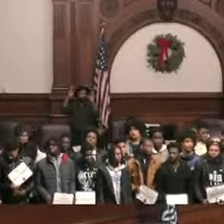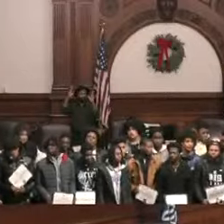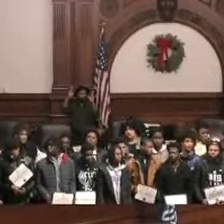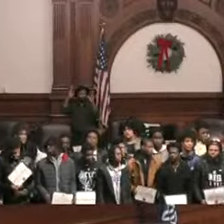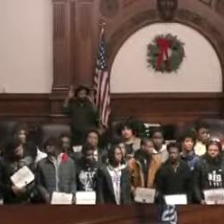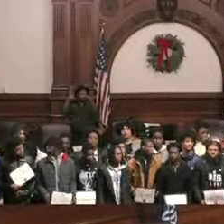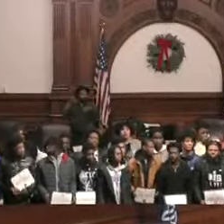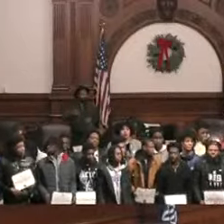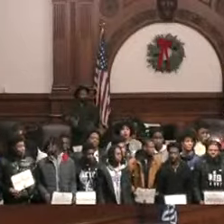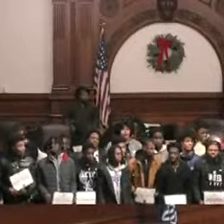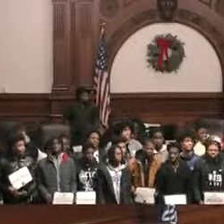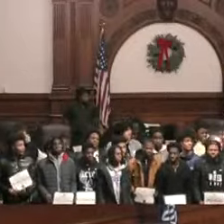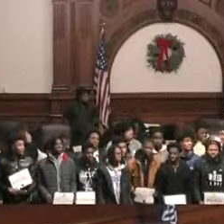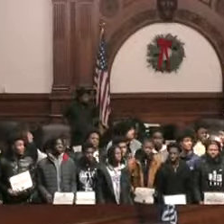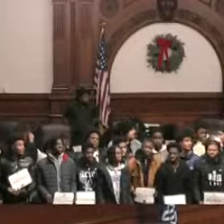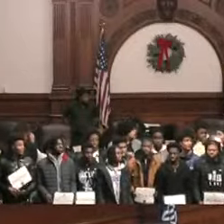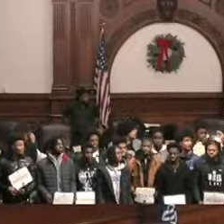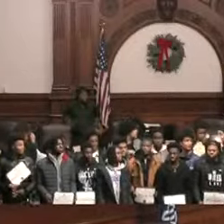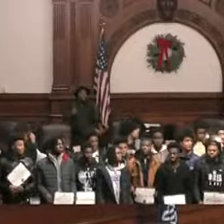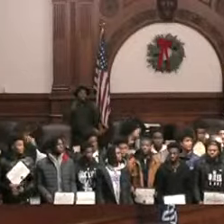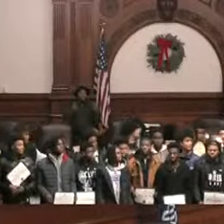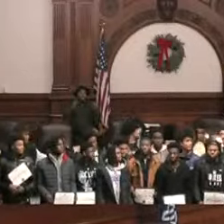We'll take a moment for pictures.